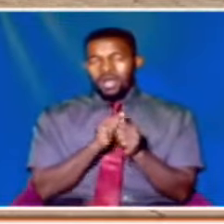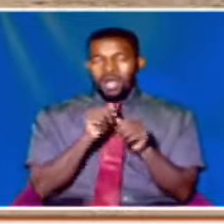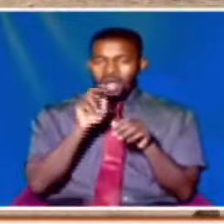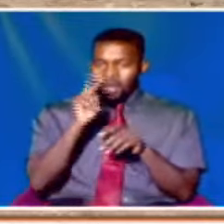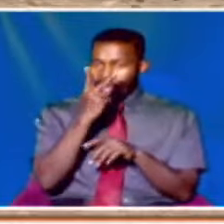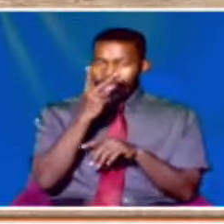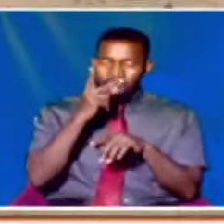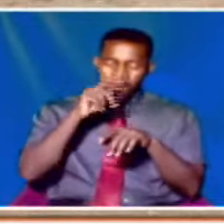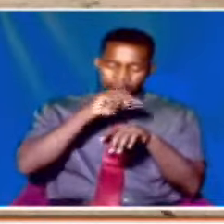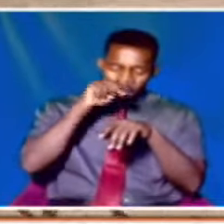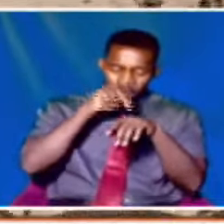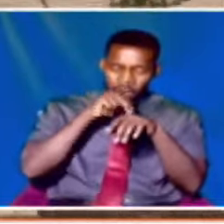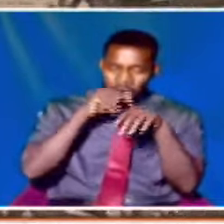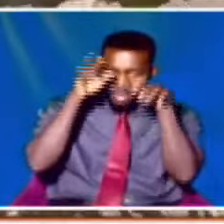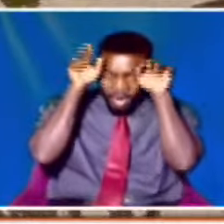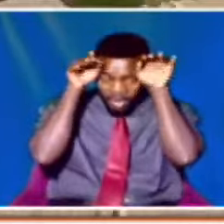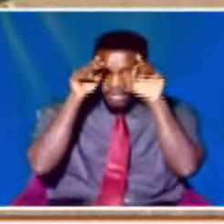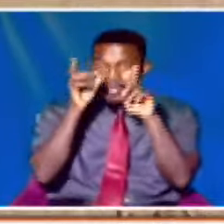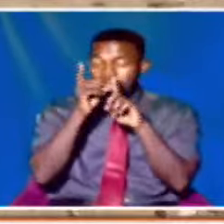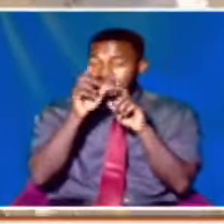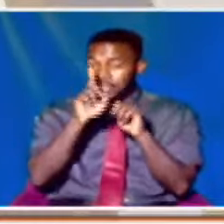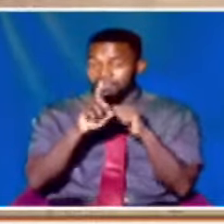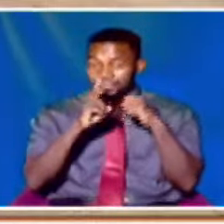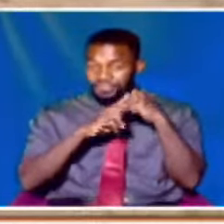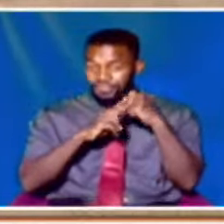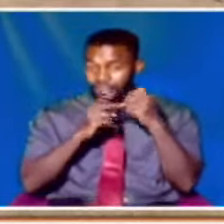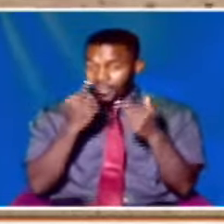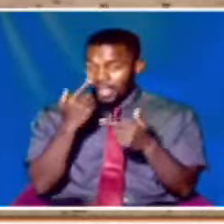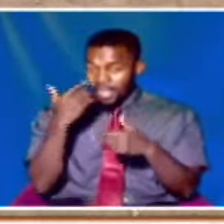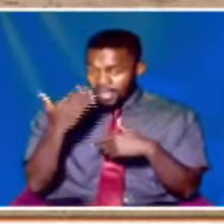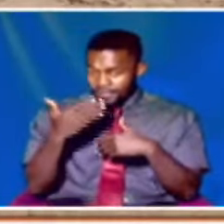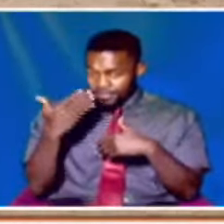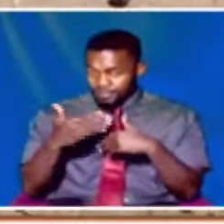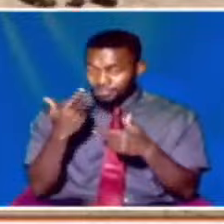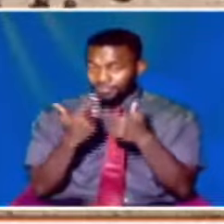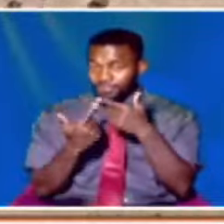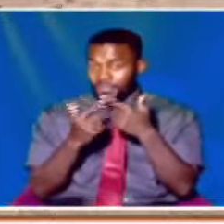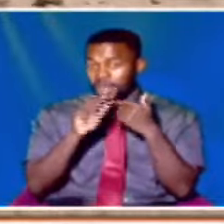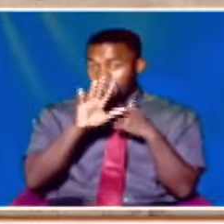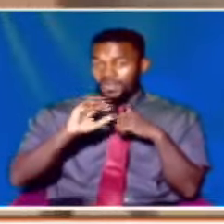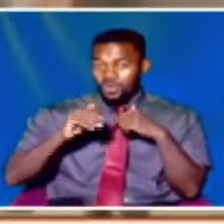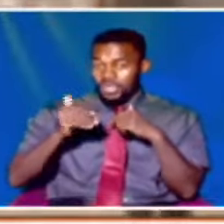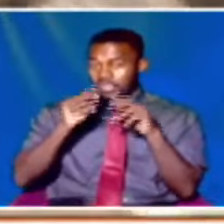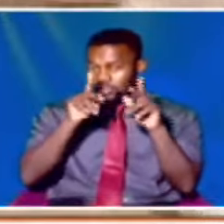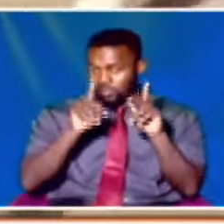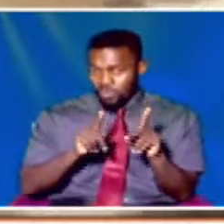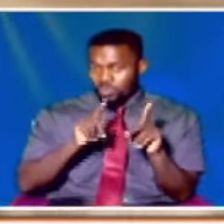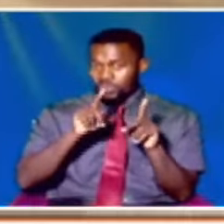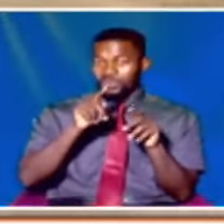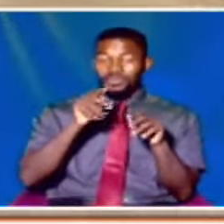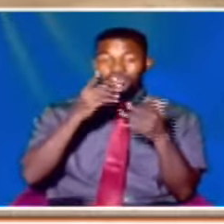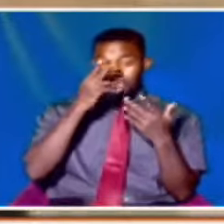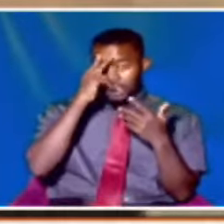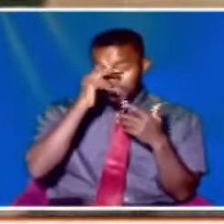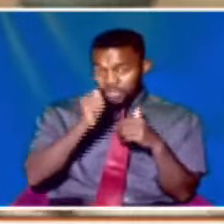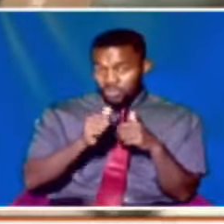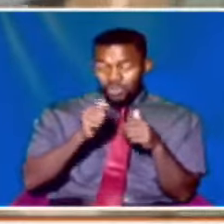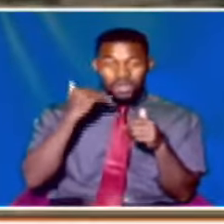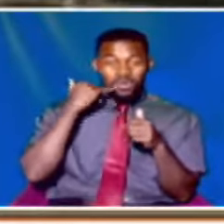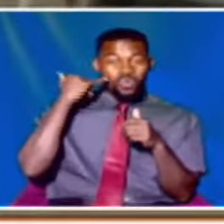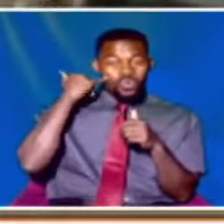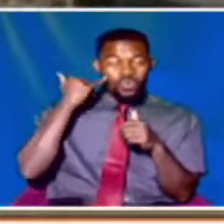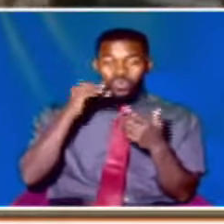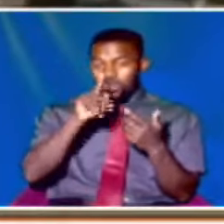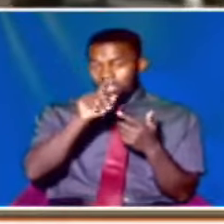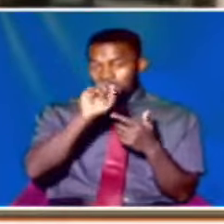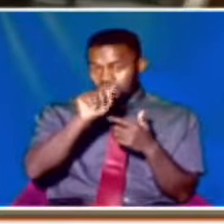Donkey Welfare Day is celebrated on 17th May every year in 5 counties: Kisumu, Nyandarua, Kajiado, Nakuru and Kitui,